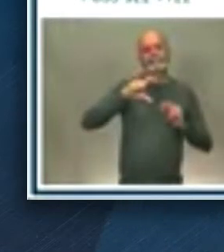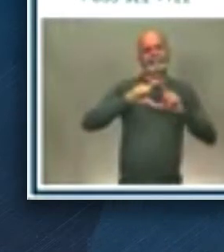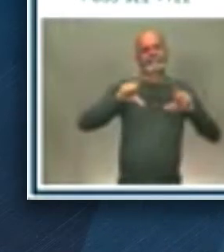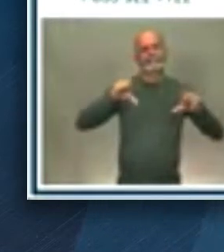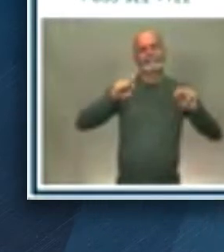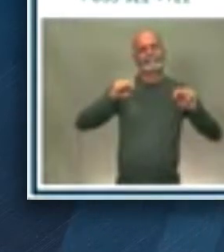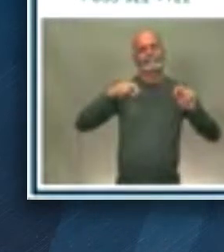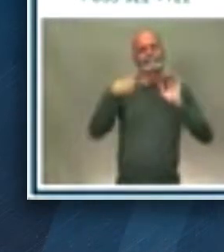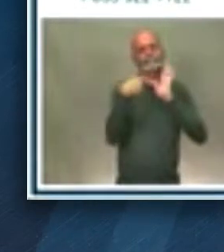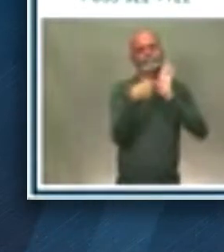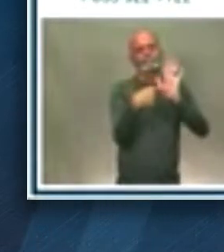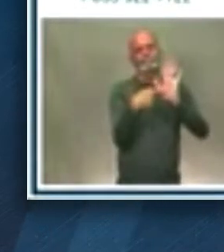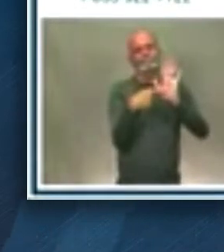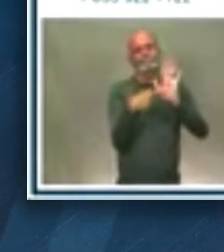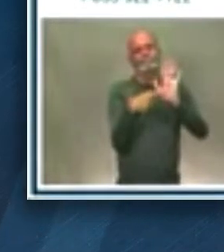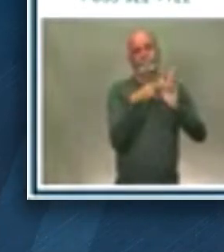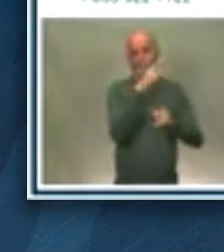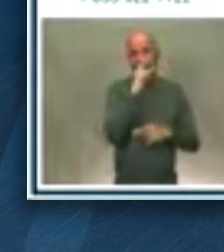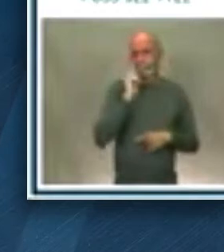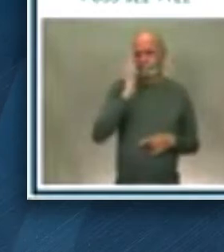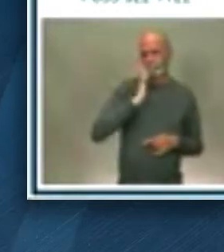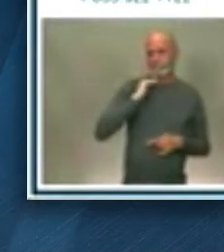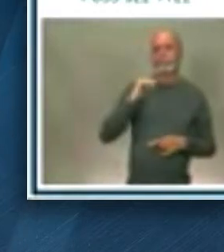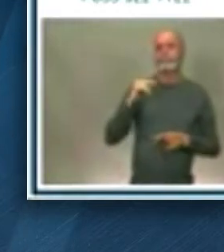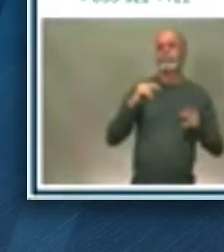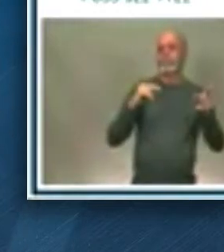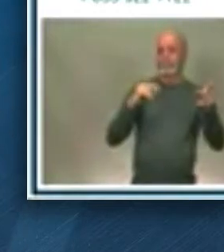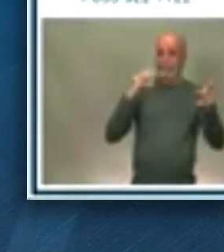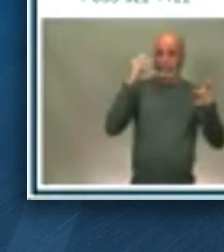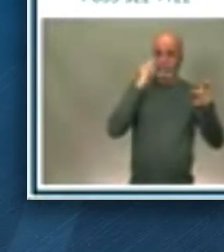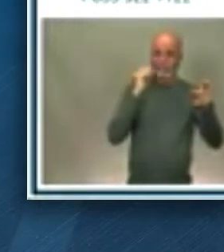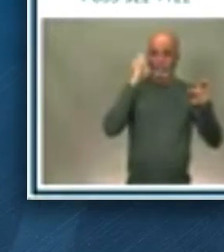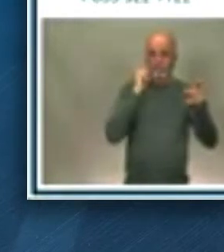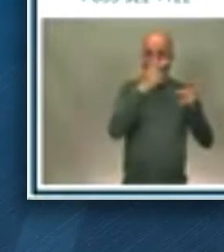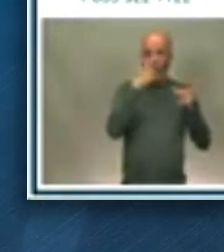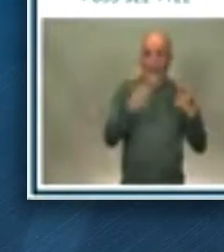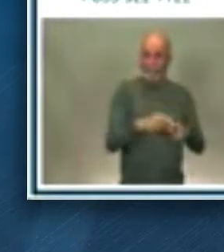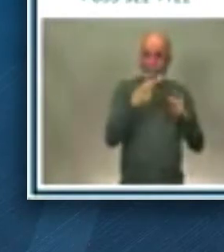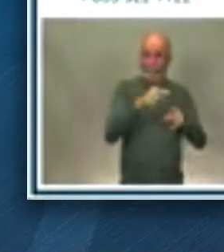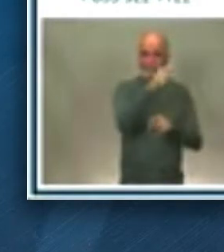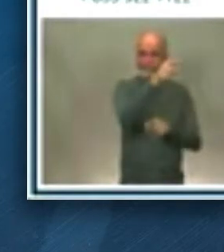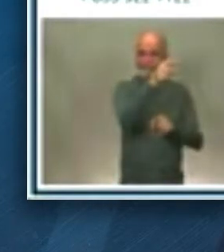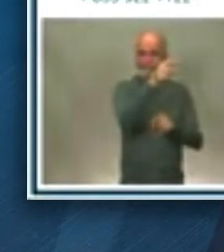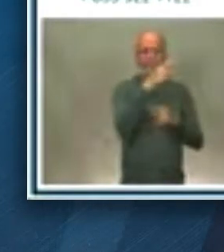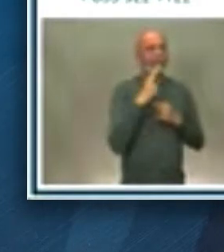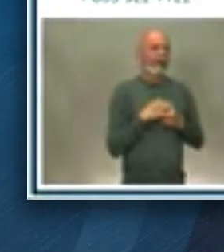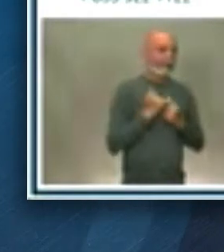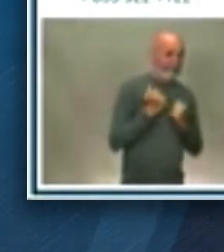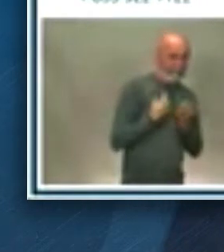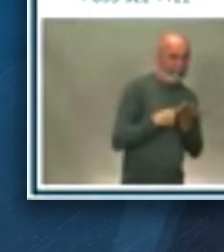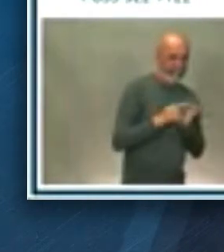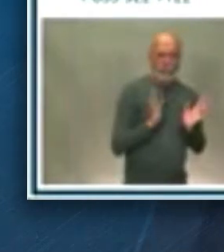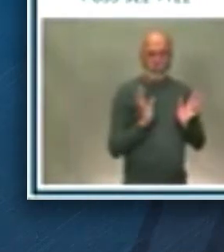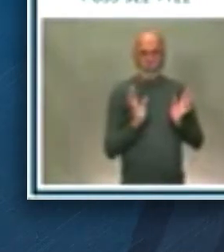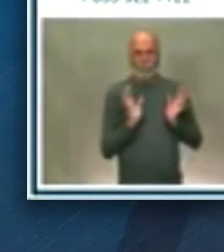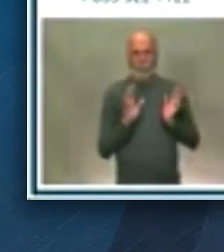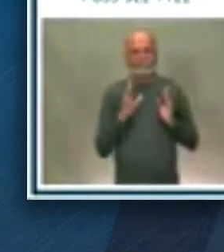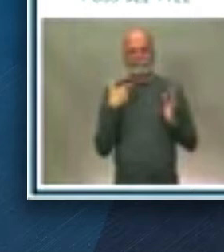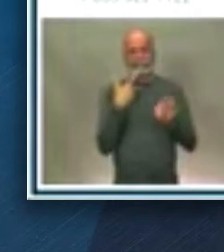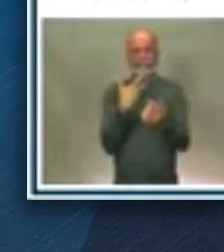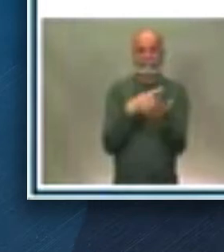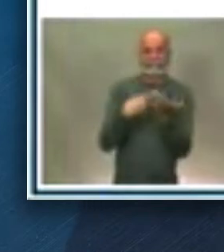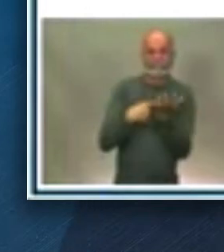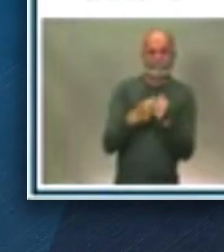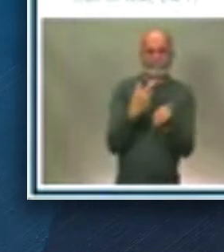averse to vaccine passports or the idea of them saying it could lead to less vaccination. I'm wondering if your position has changed at